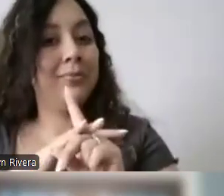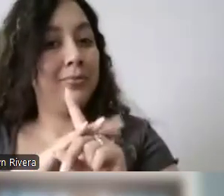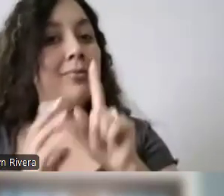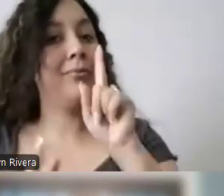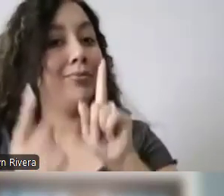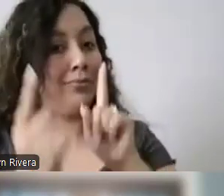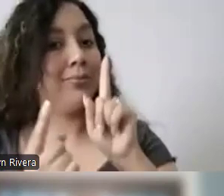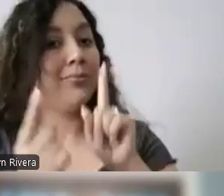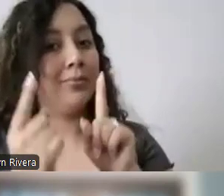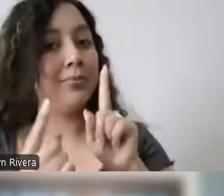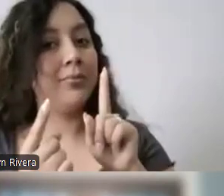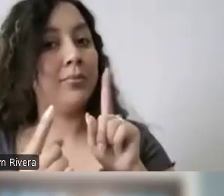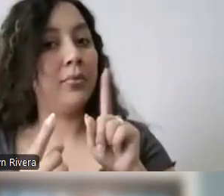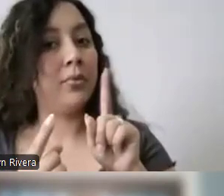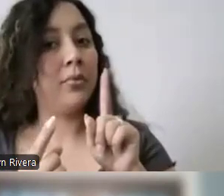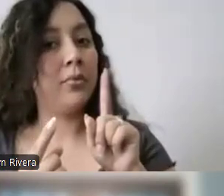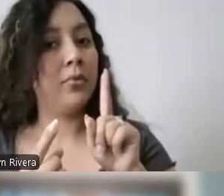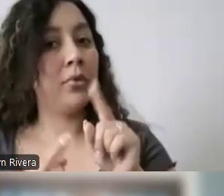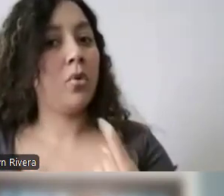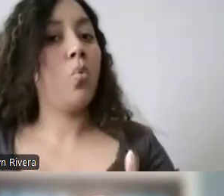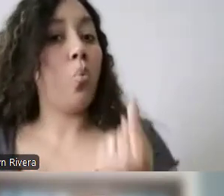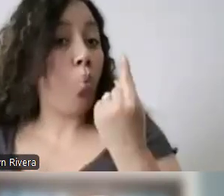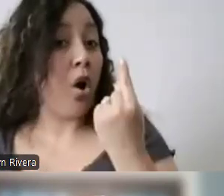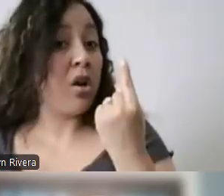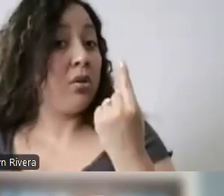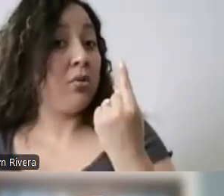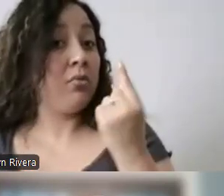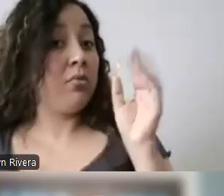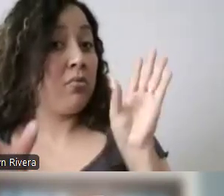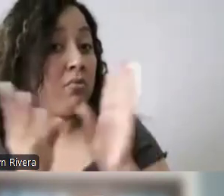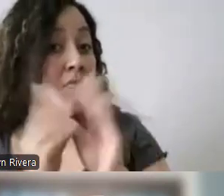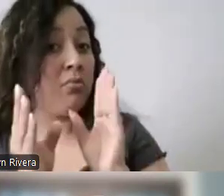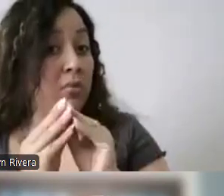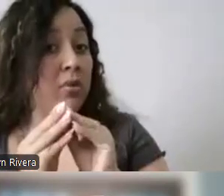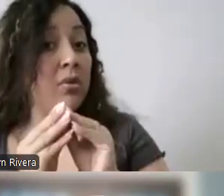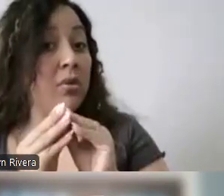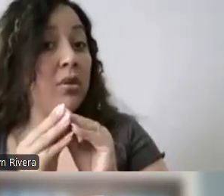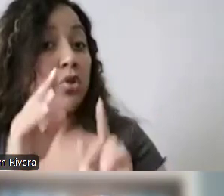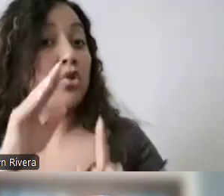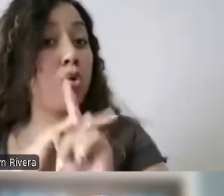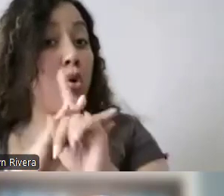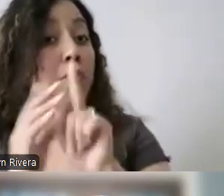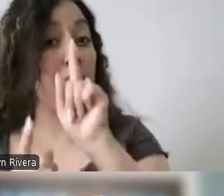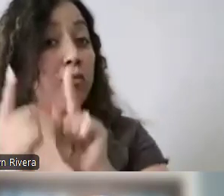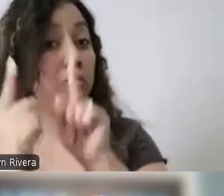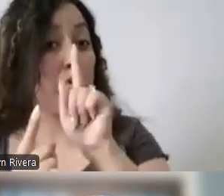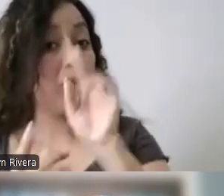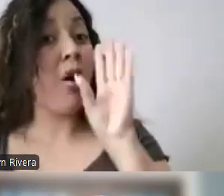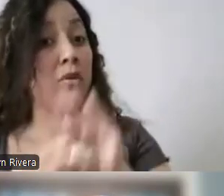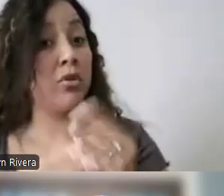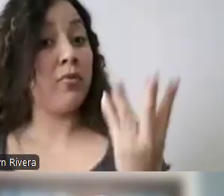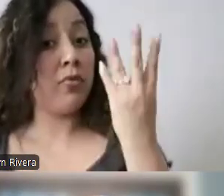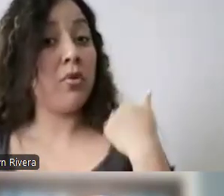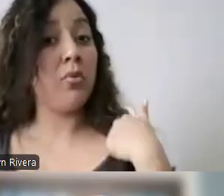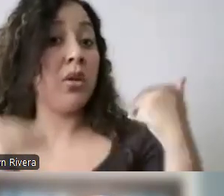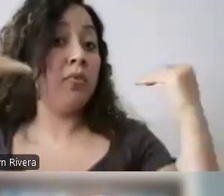person one out of the 4 times we're supposed to meet. So in the last 2 years, we've chosen